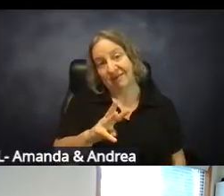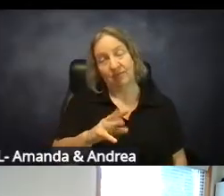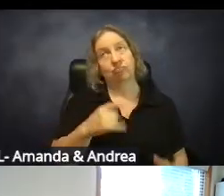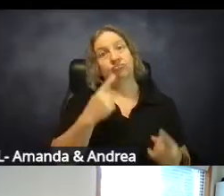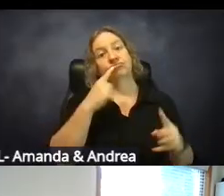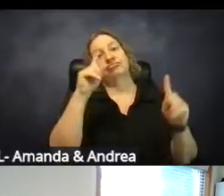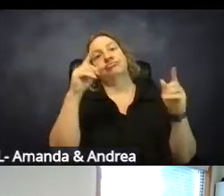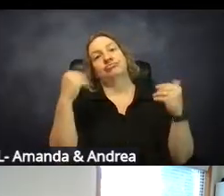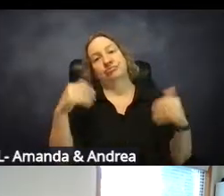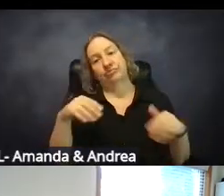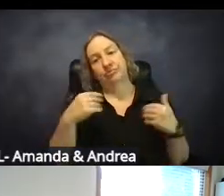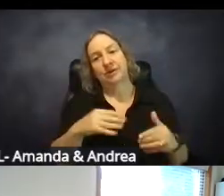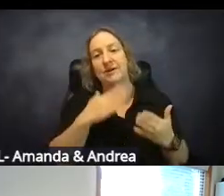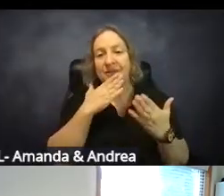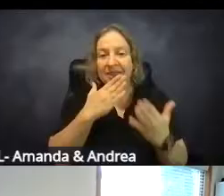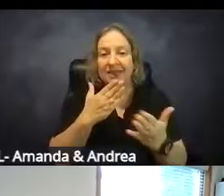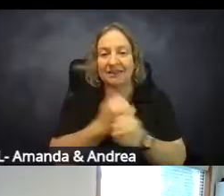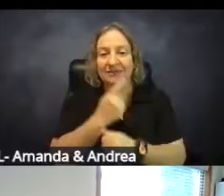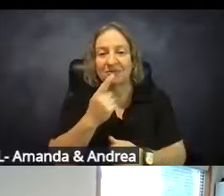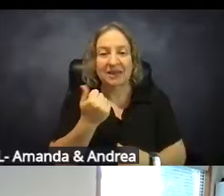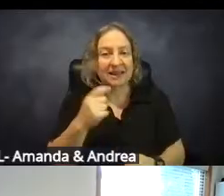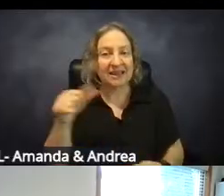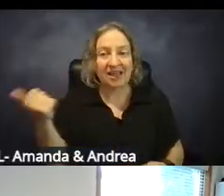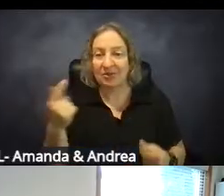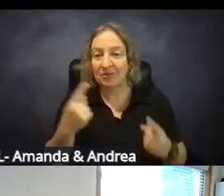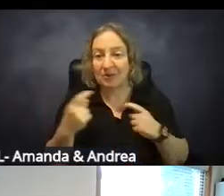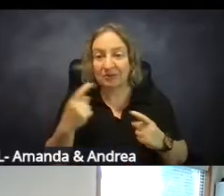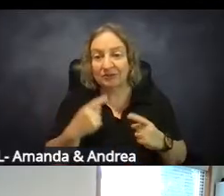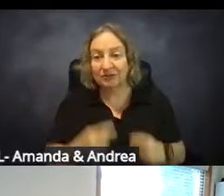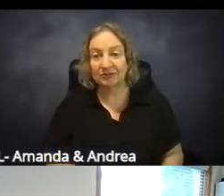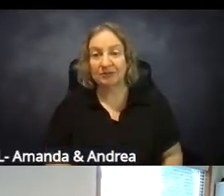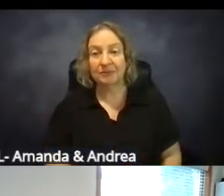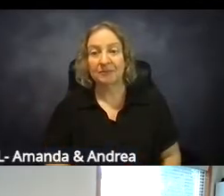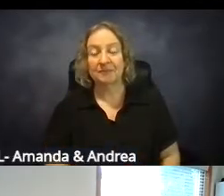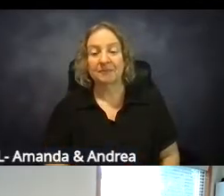So thank you, everyone. Any other questions at all?